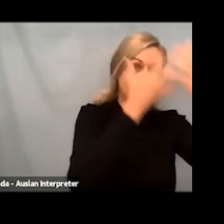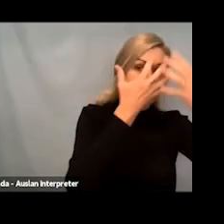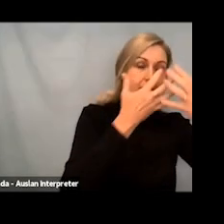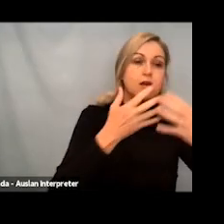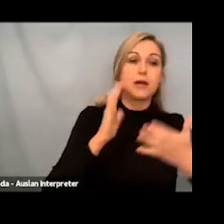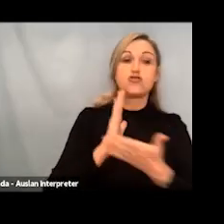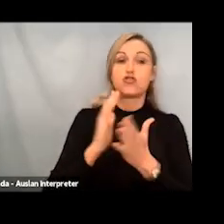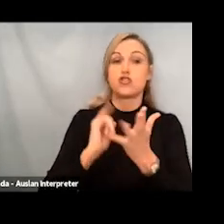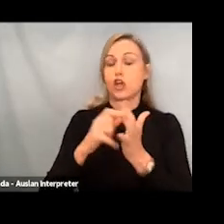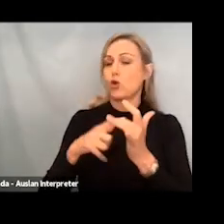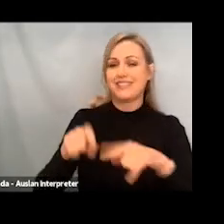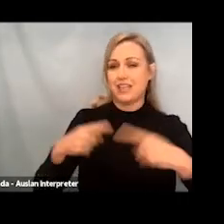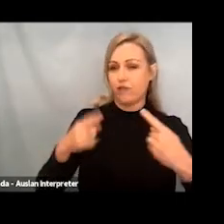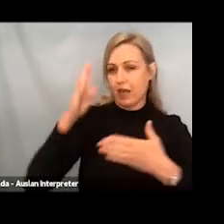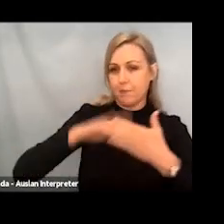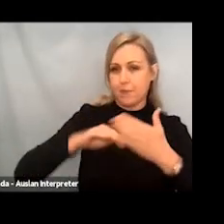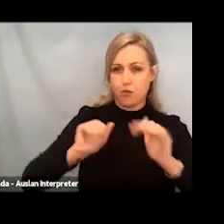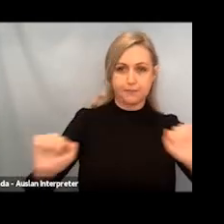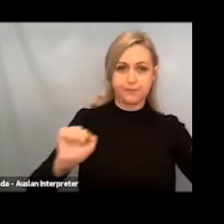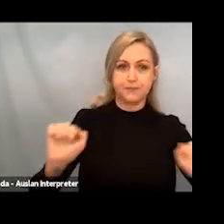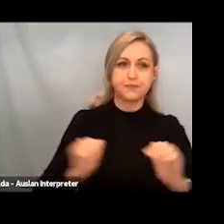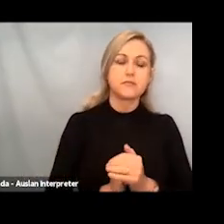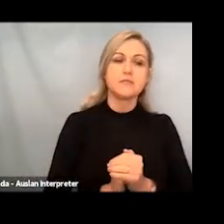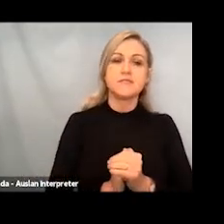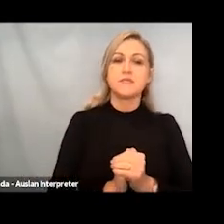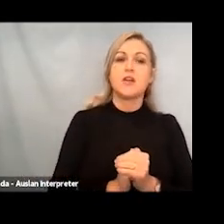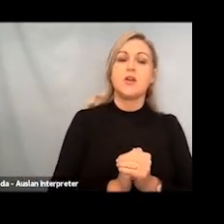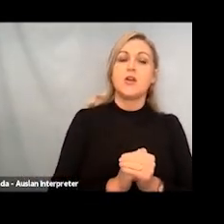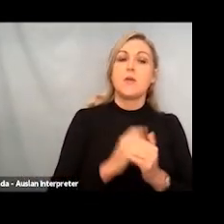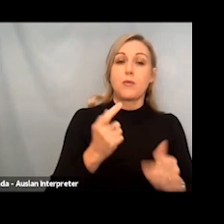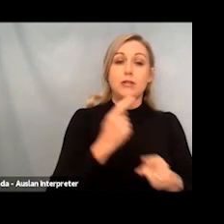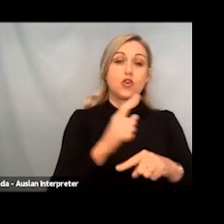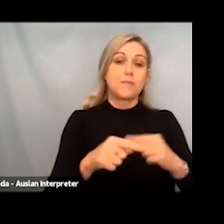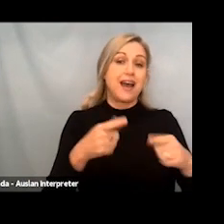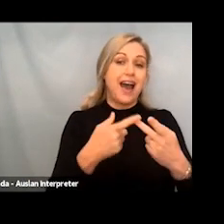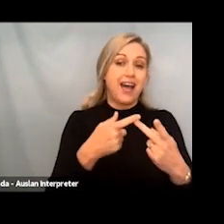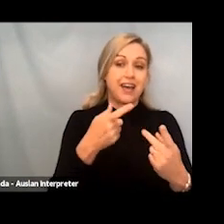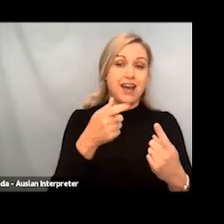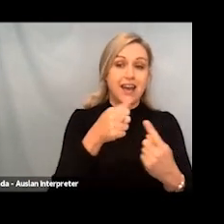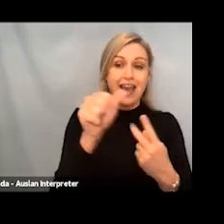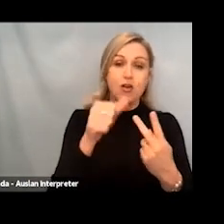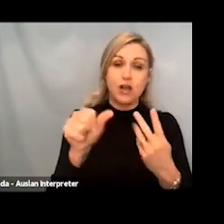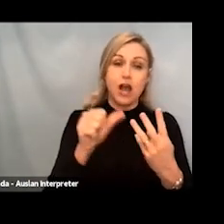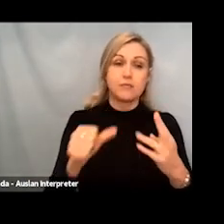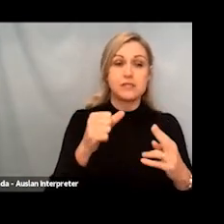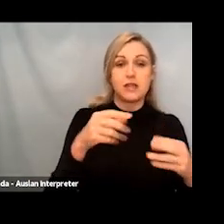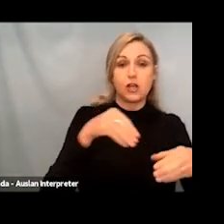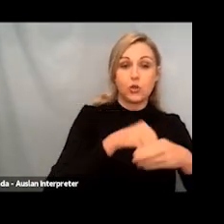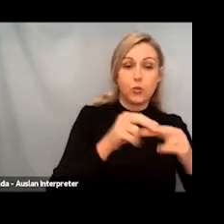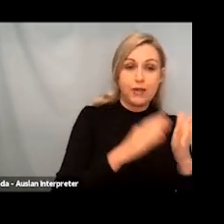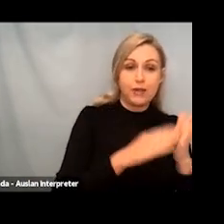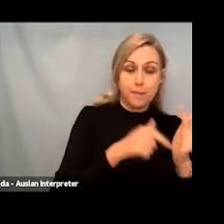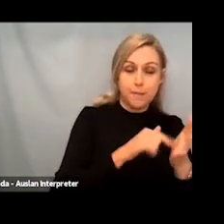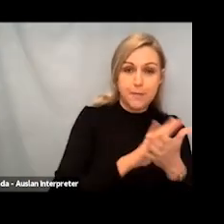As I said, safety feasibility, but we've been looking at a number of other secondary outcomes, including methamphetamine use, other